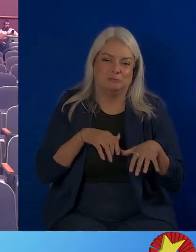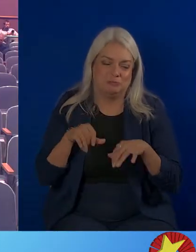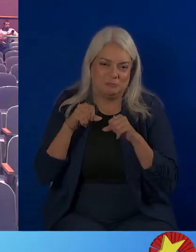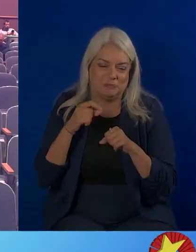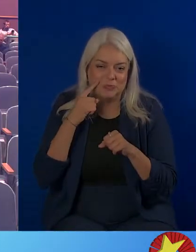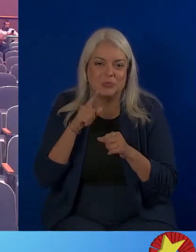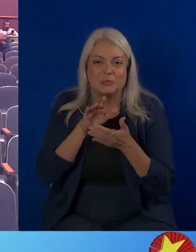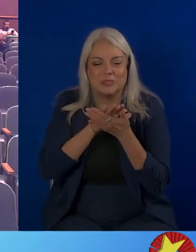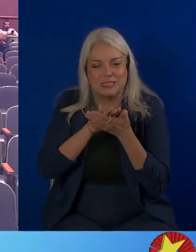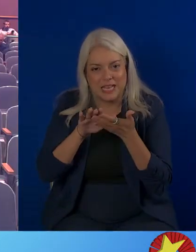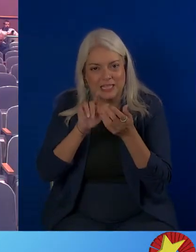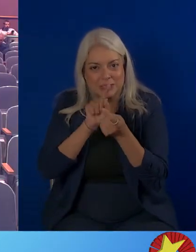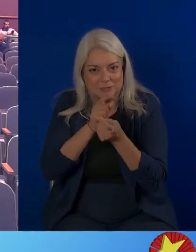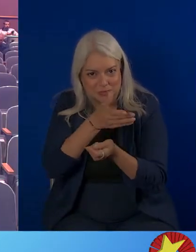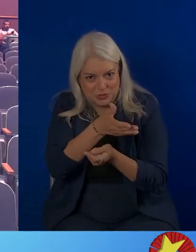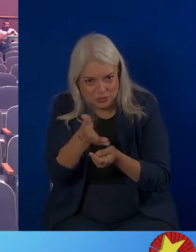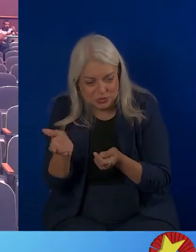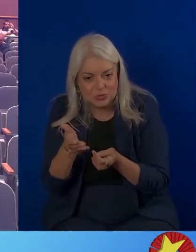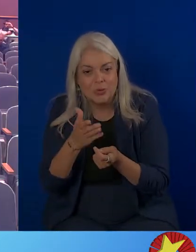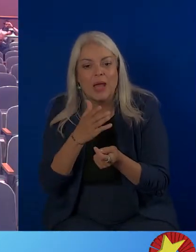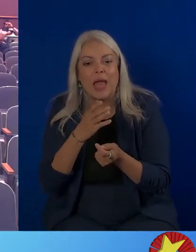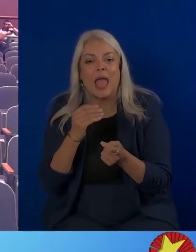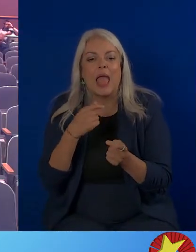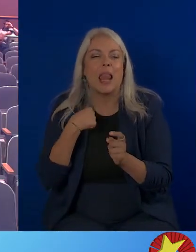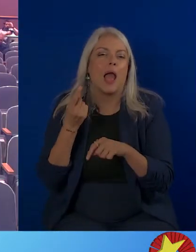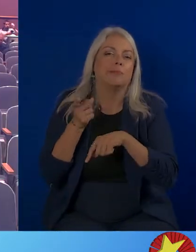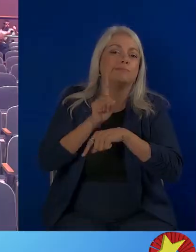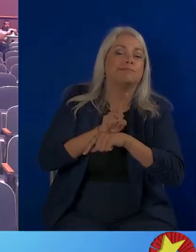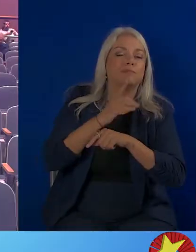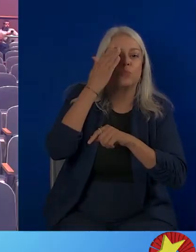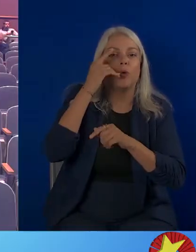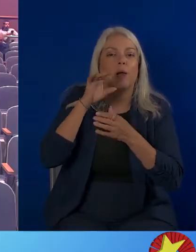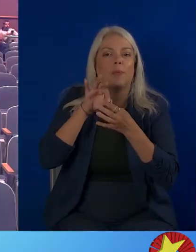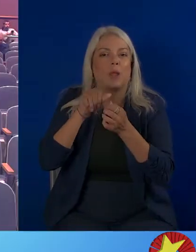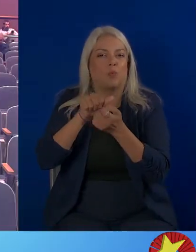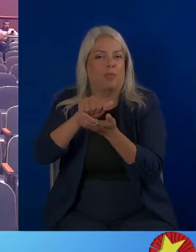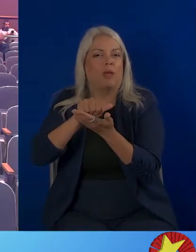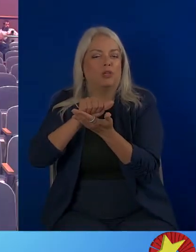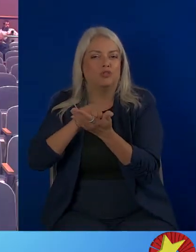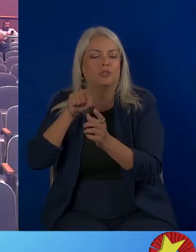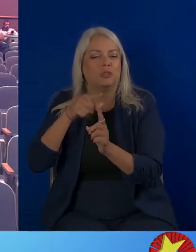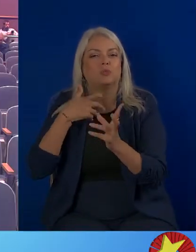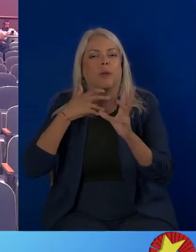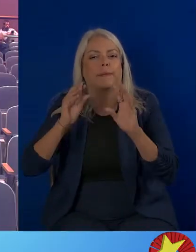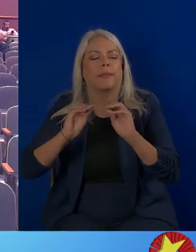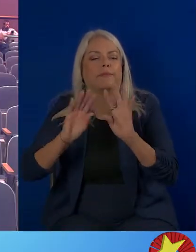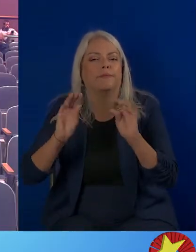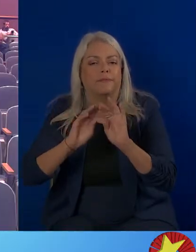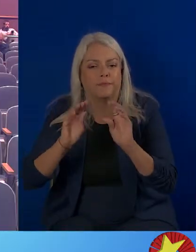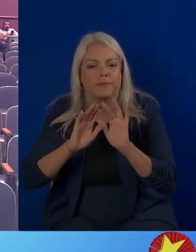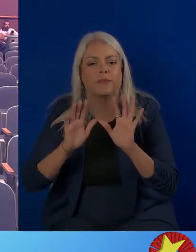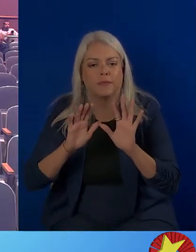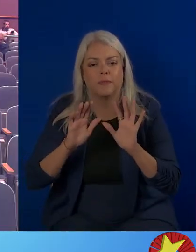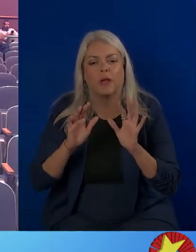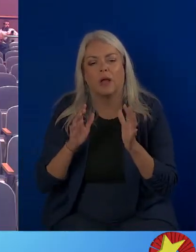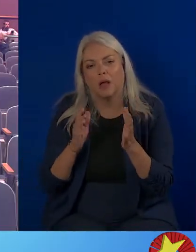And just in light of the discussion here regarding the agenda, I just wanted to just briefly